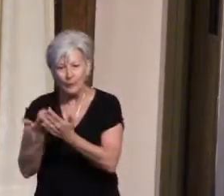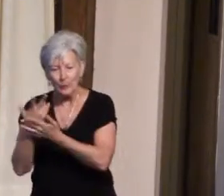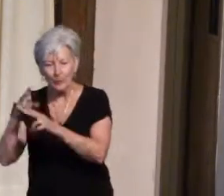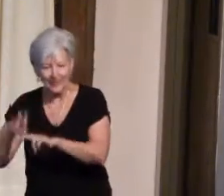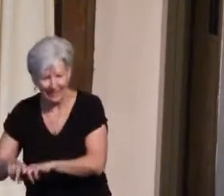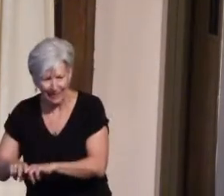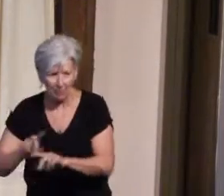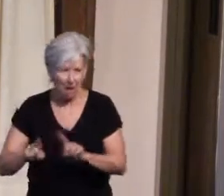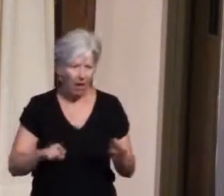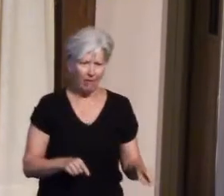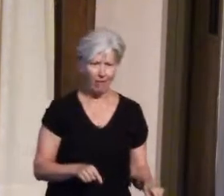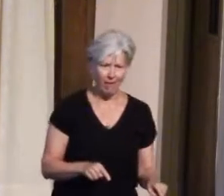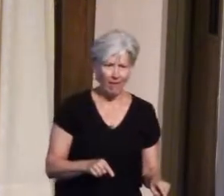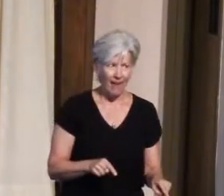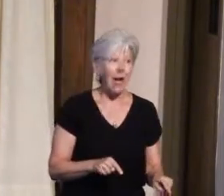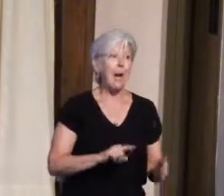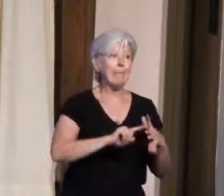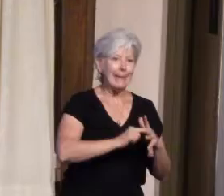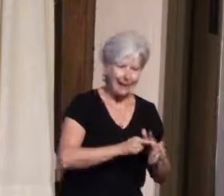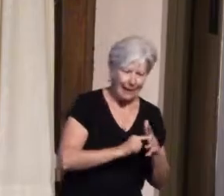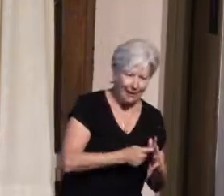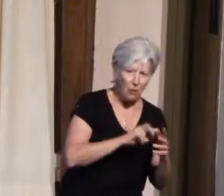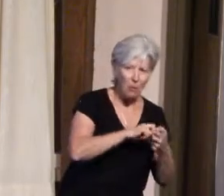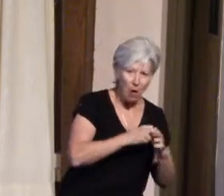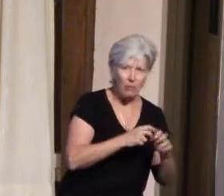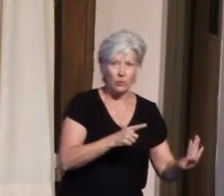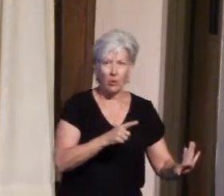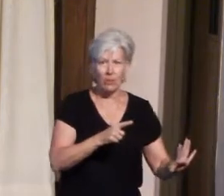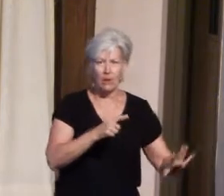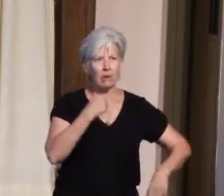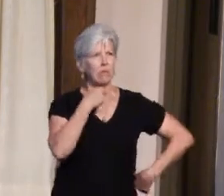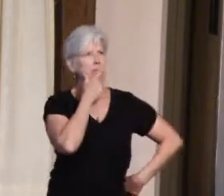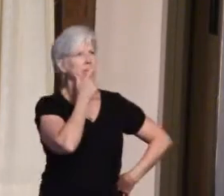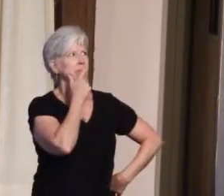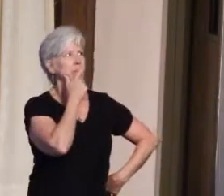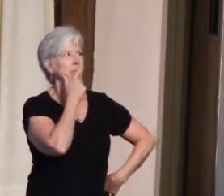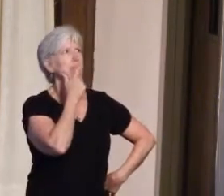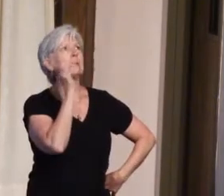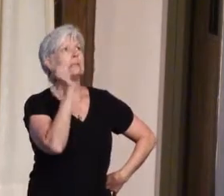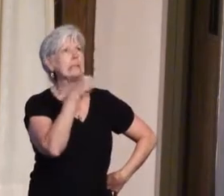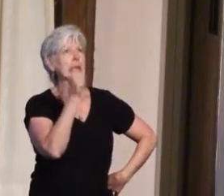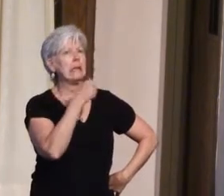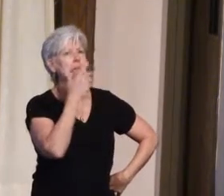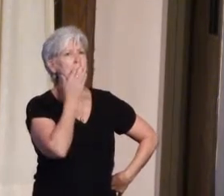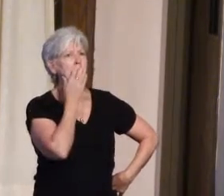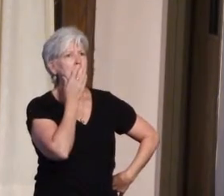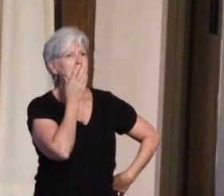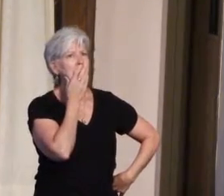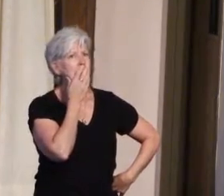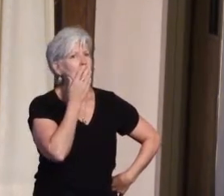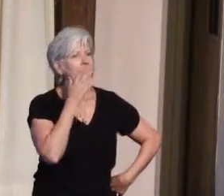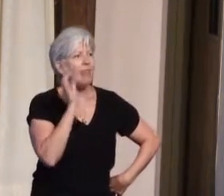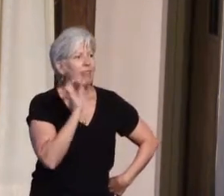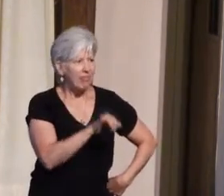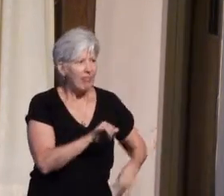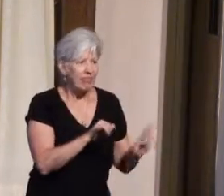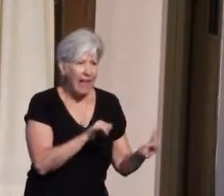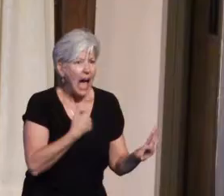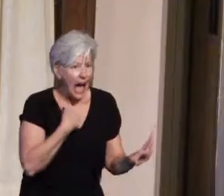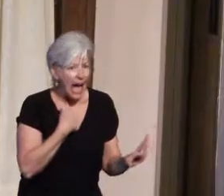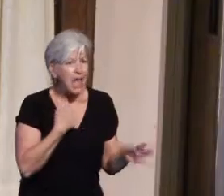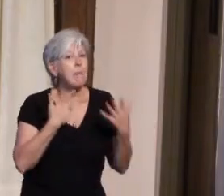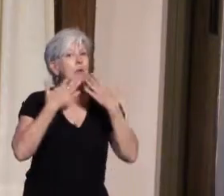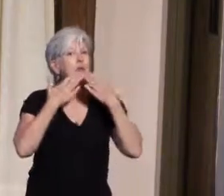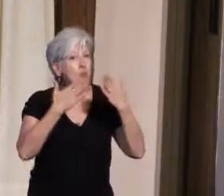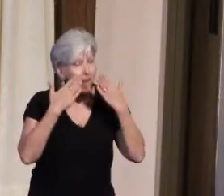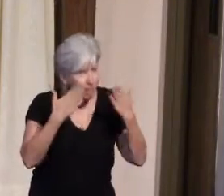I'm sitting in the center seat. Well, I have to tell you, I wasn't grateful. But I'm grateful today. So you but turnaround